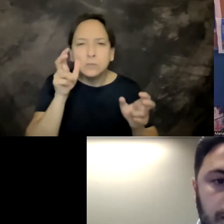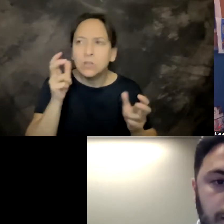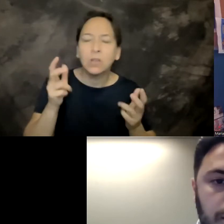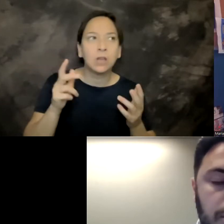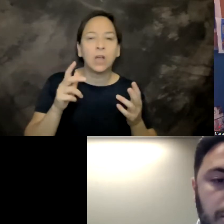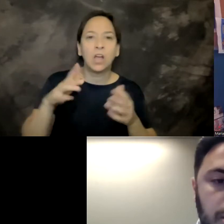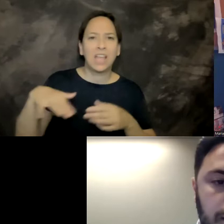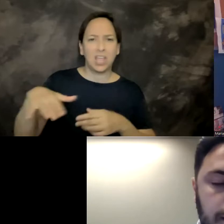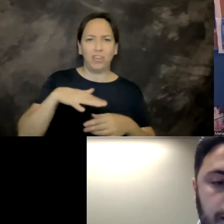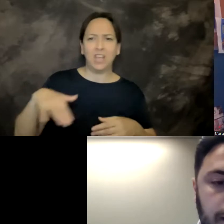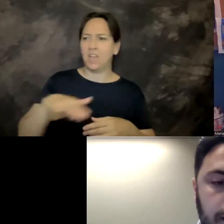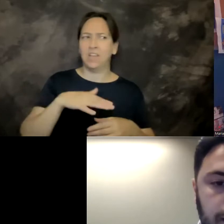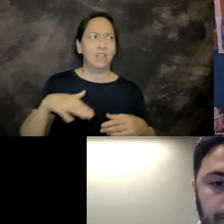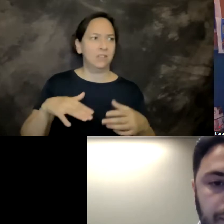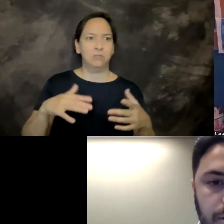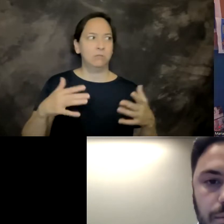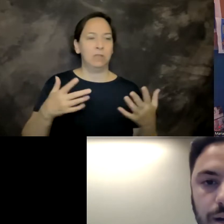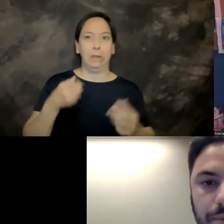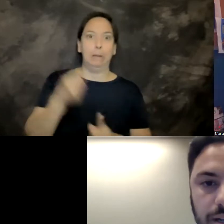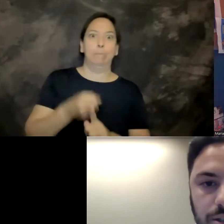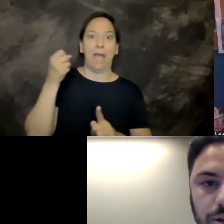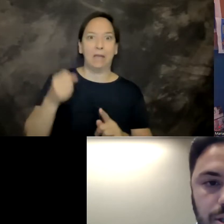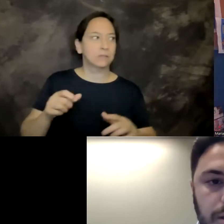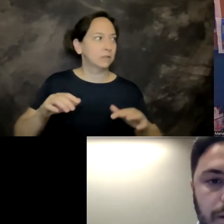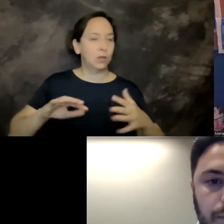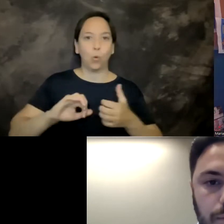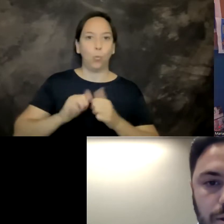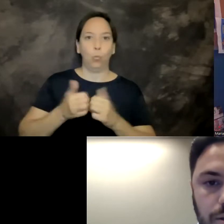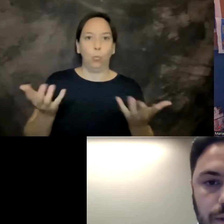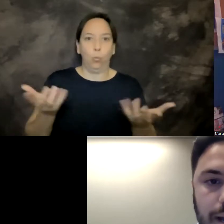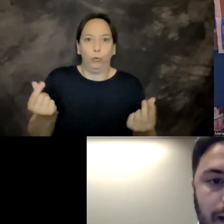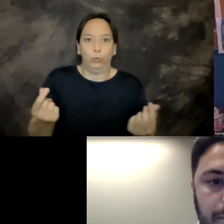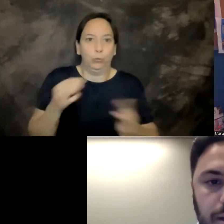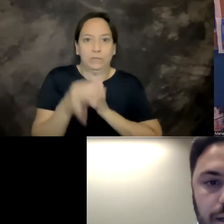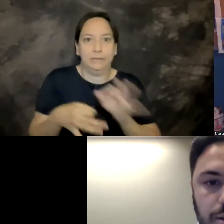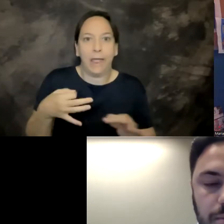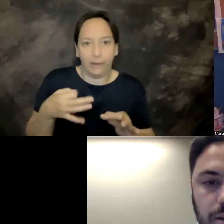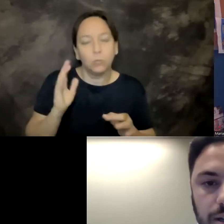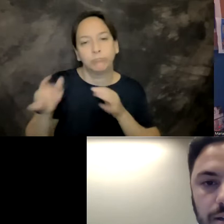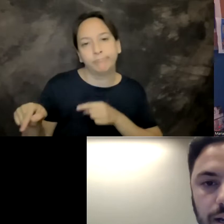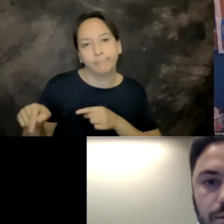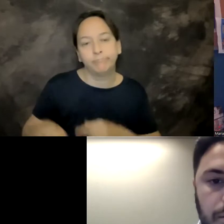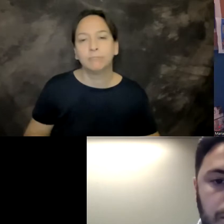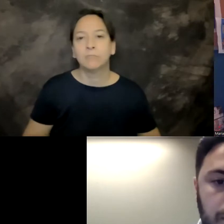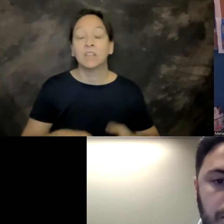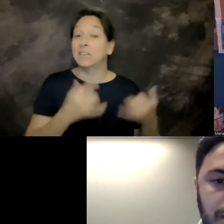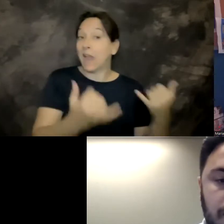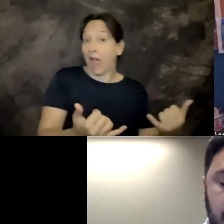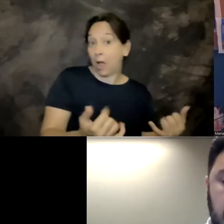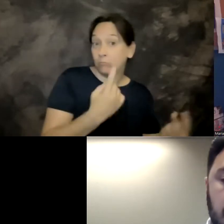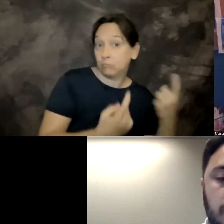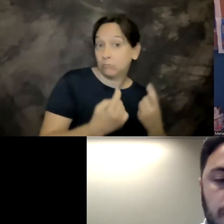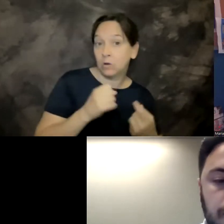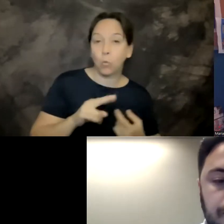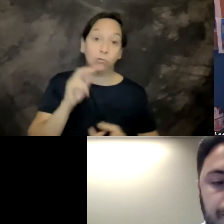to the Chinatown community, the Chinatown area. So we're happy to answer questions. If you have questions for that, happy to answer them either here and now or to be able to save them